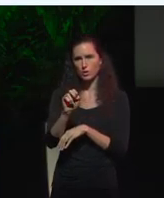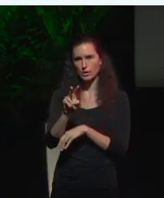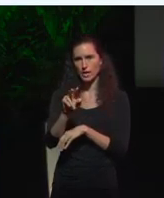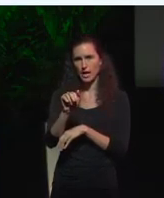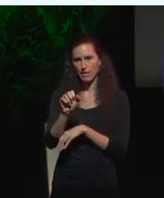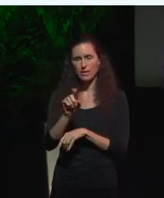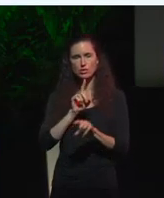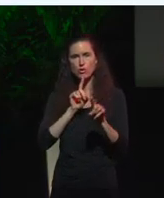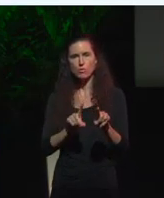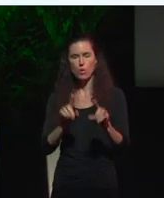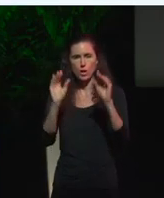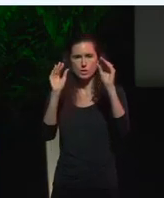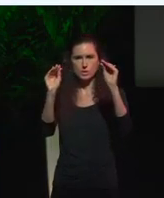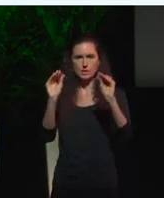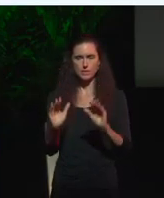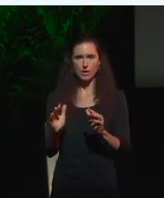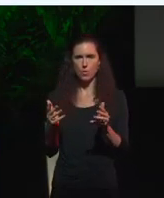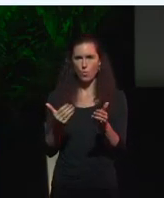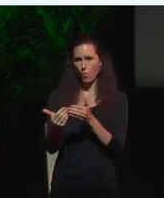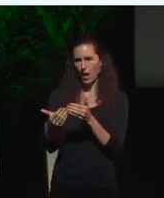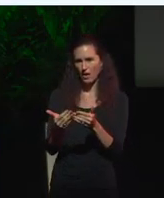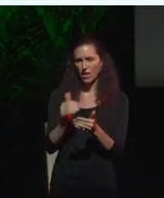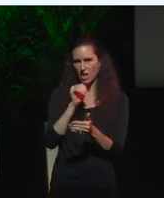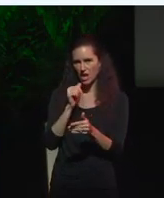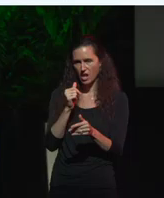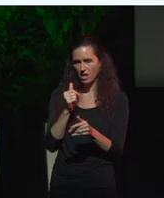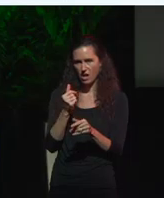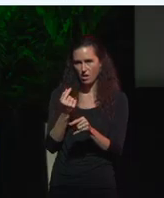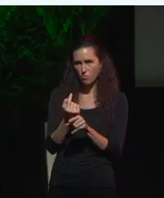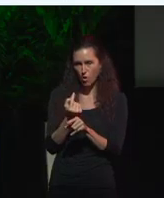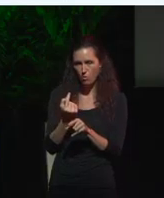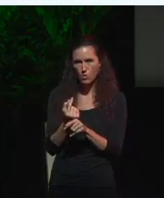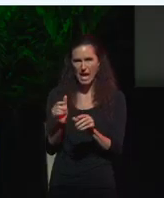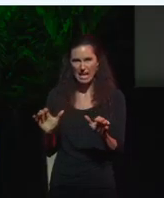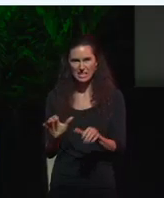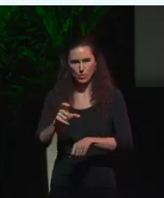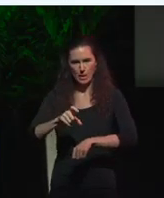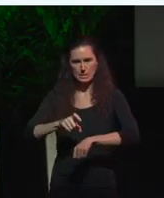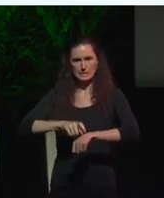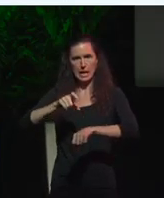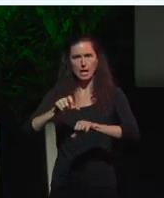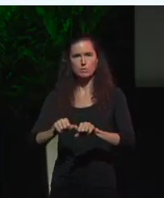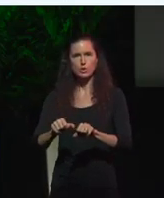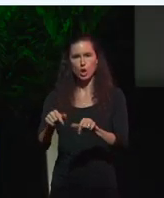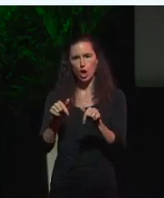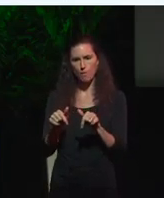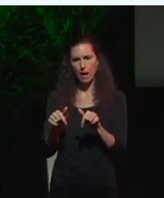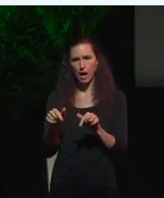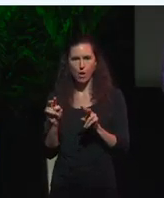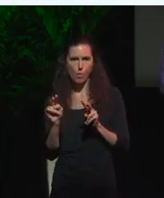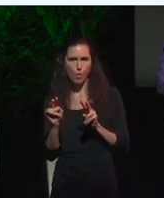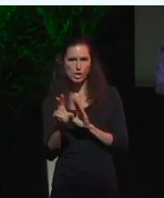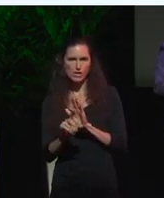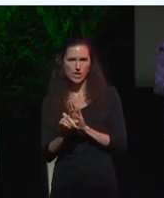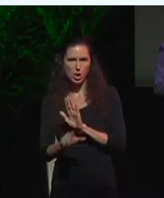to the faculty, what the inappropriate activity was and the time mark so that you can actually go back to the video and review. And then finally